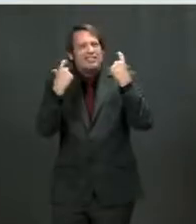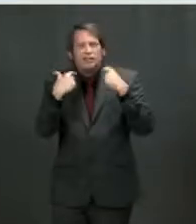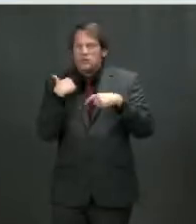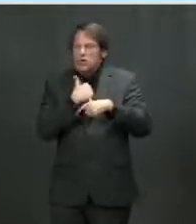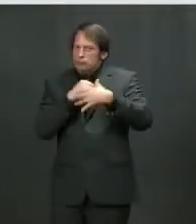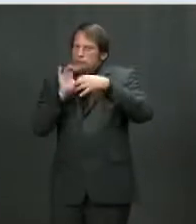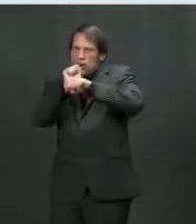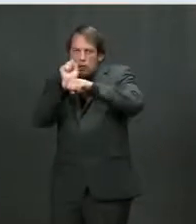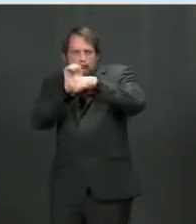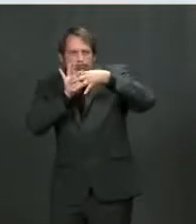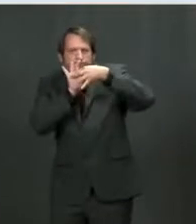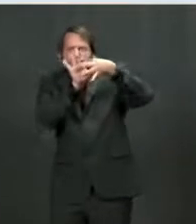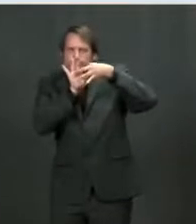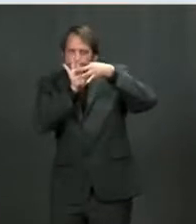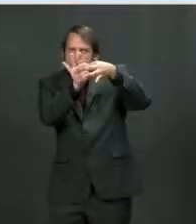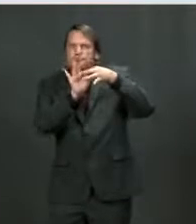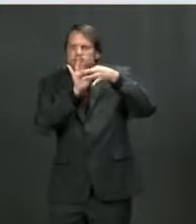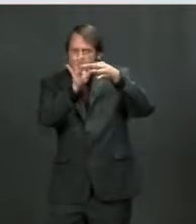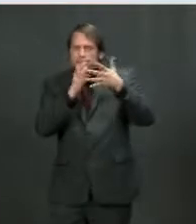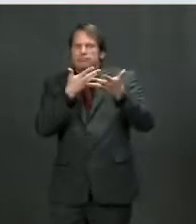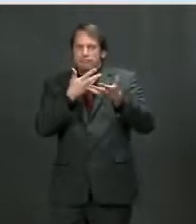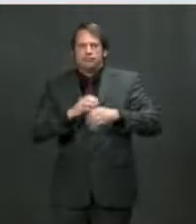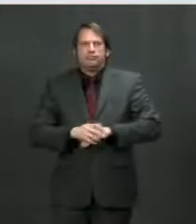that. Next question.